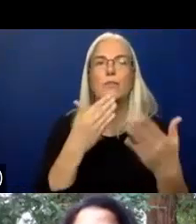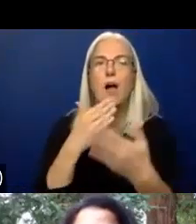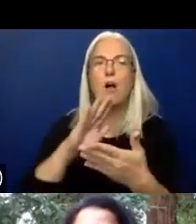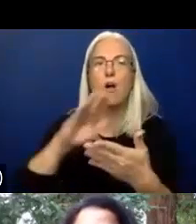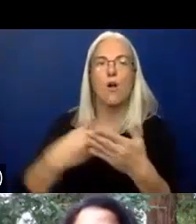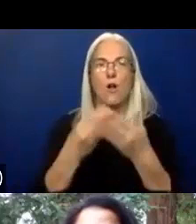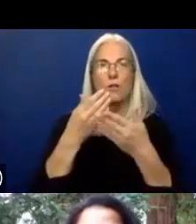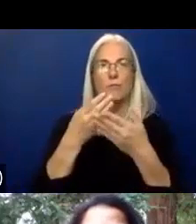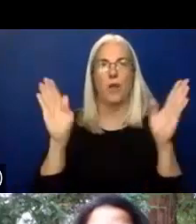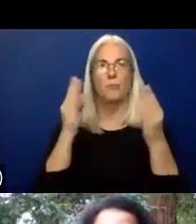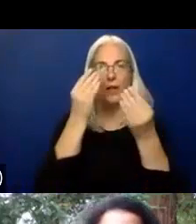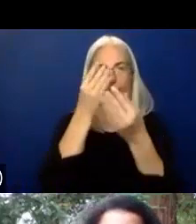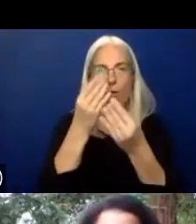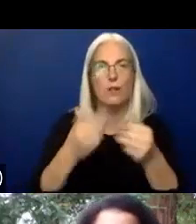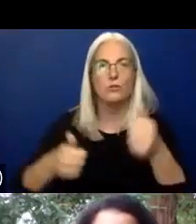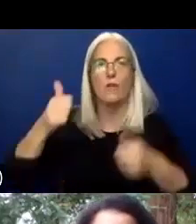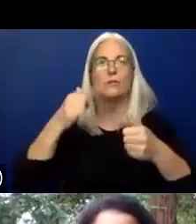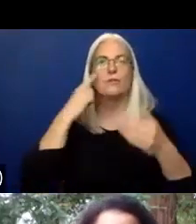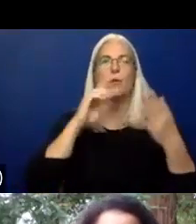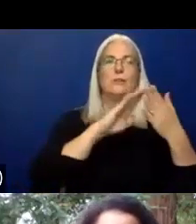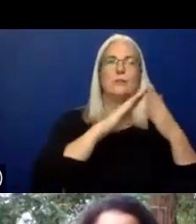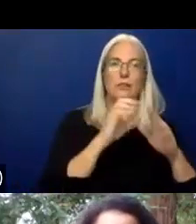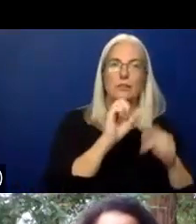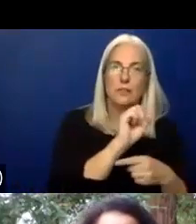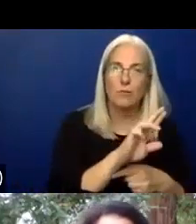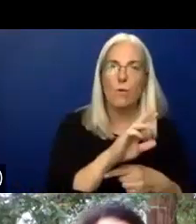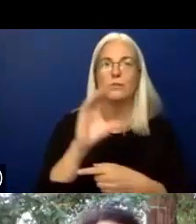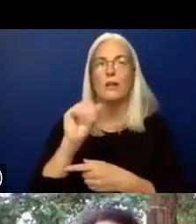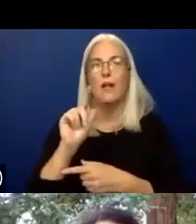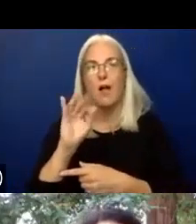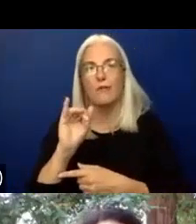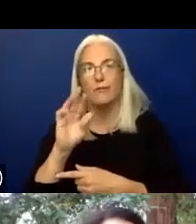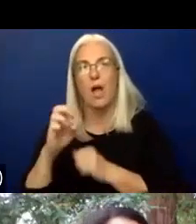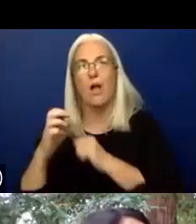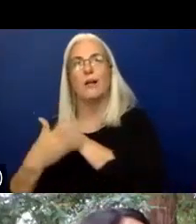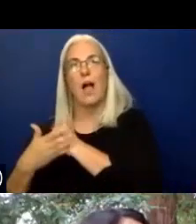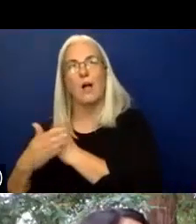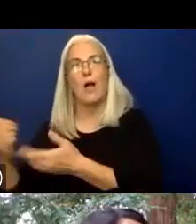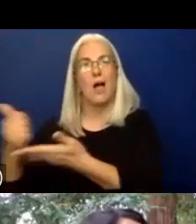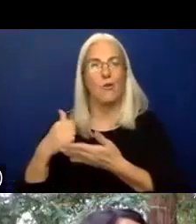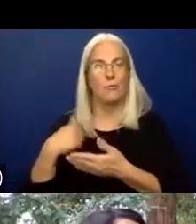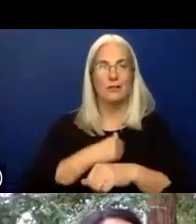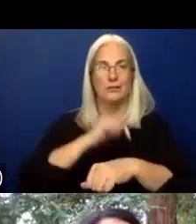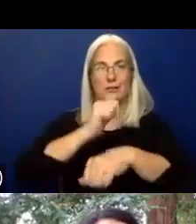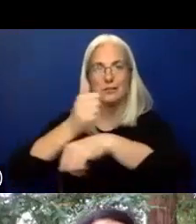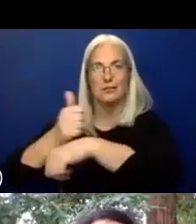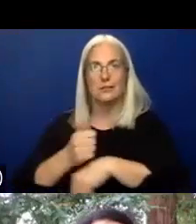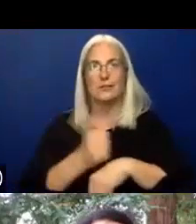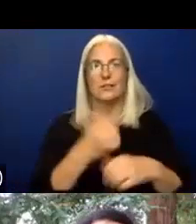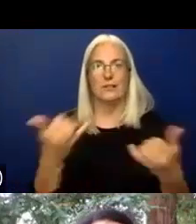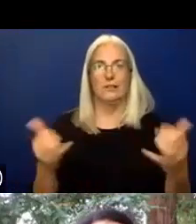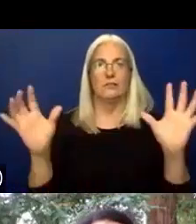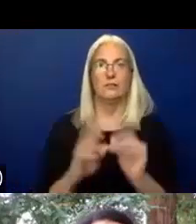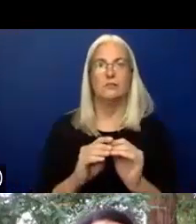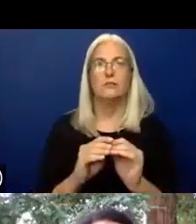and CAL FIRE for helping us put this joint news briefing together. Barring any significant change of events, we will not